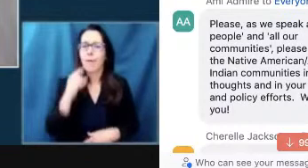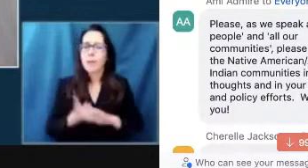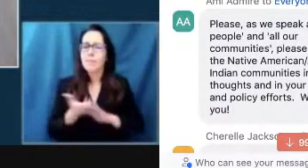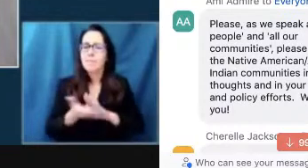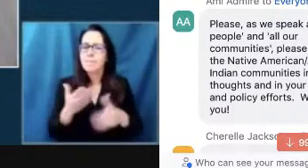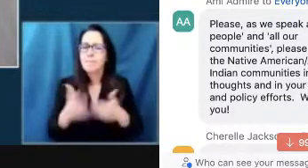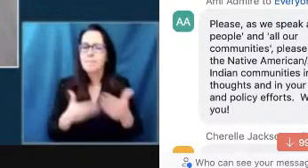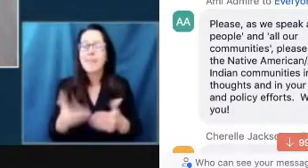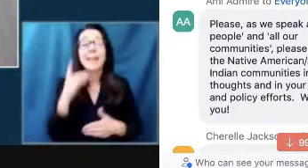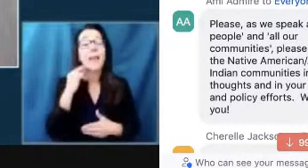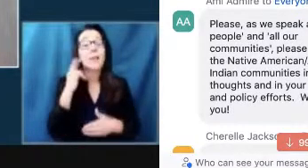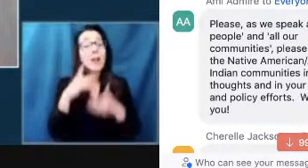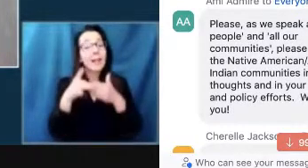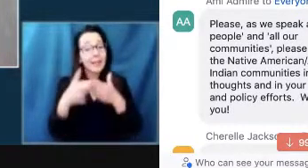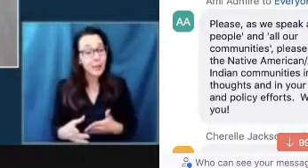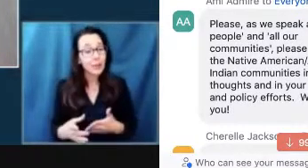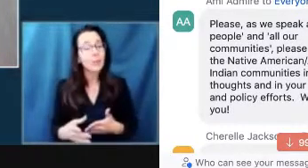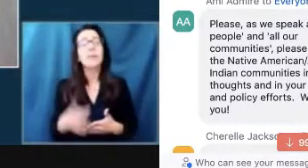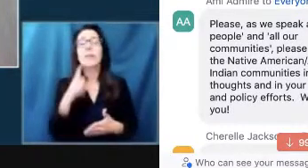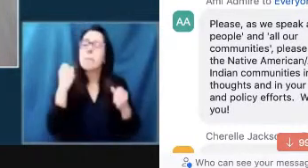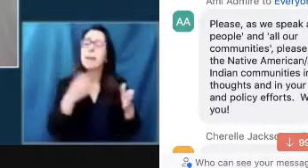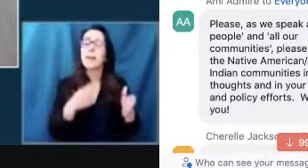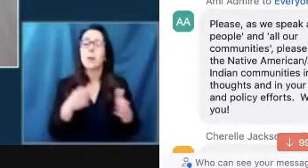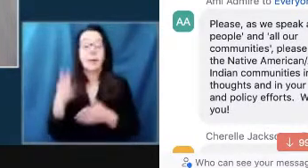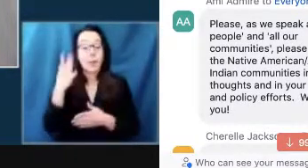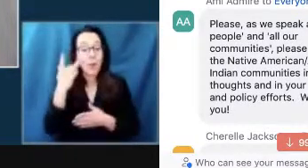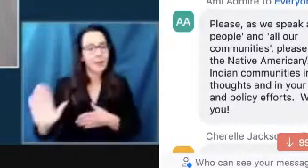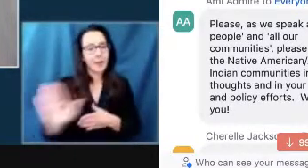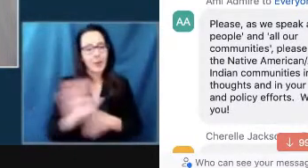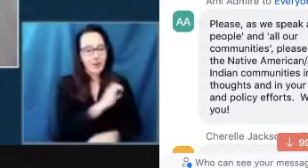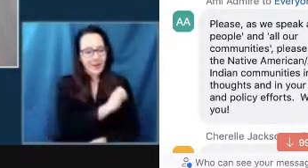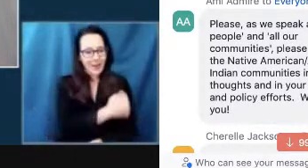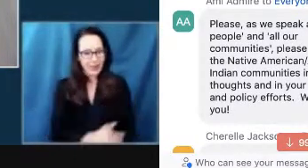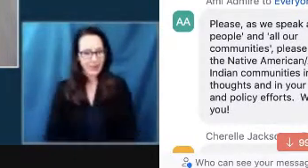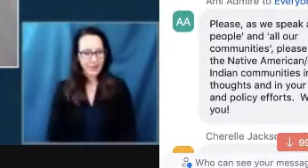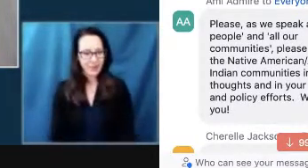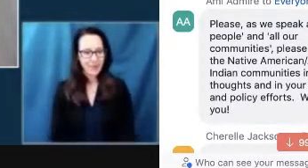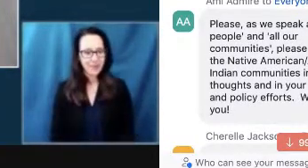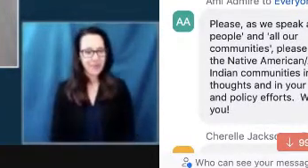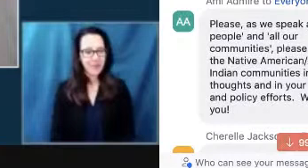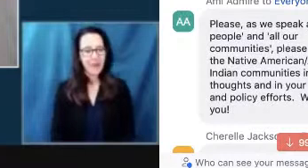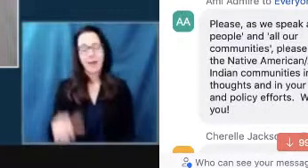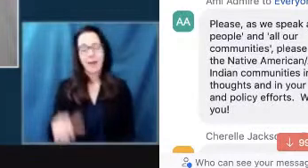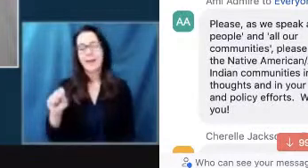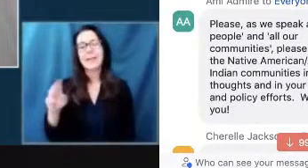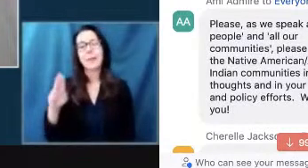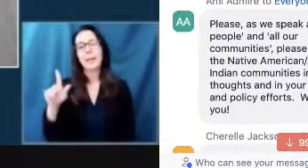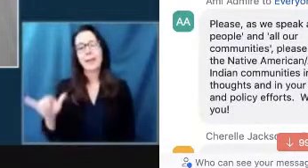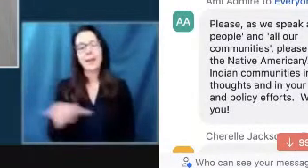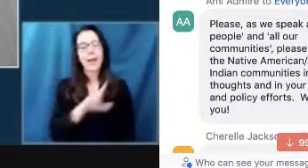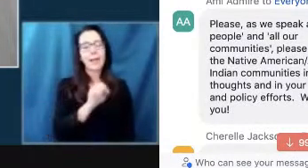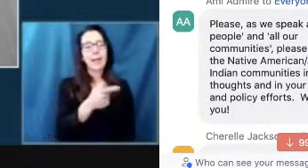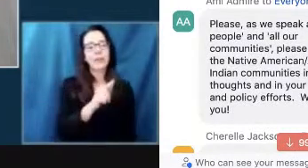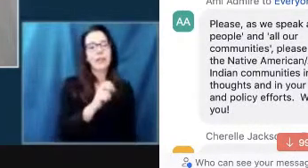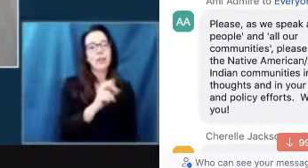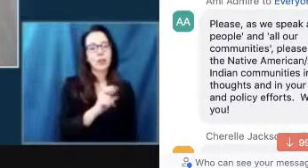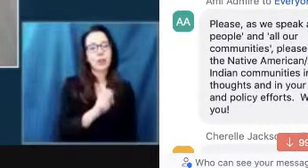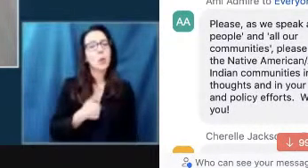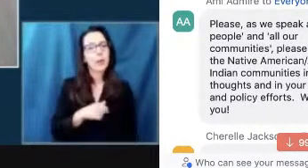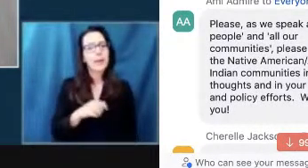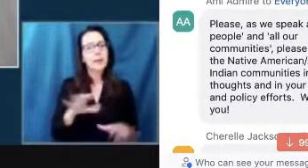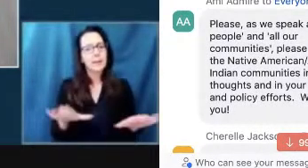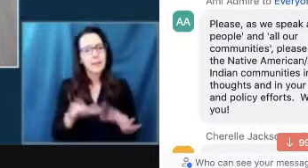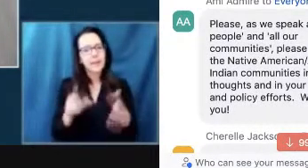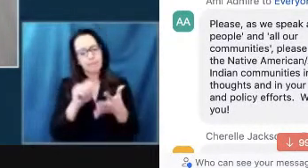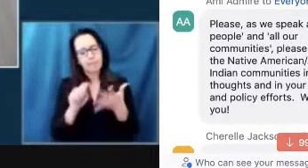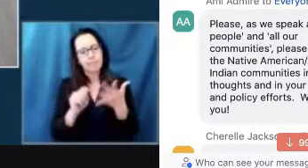it is because of the energy of people like you. In the Assembly and Legislature, we accomplished a lot for Californians in 2021, and